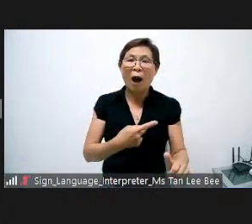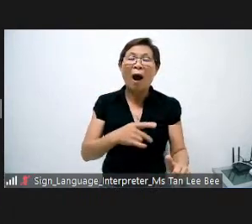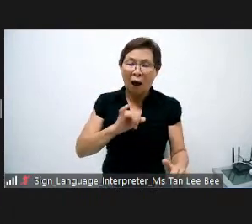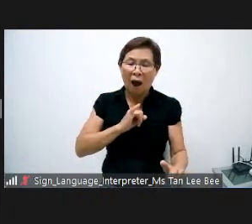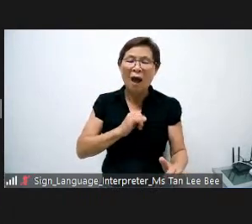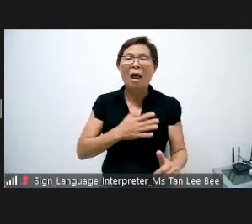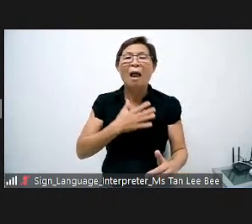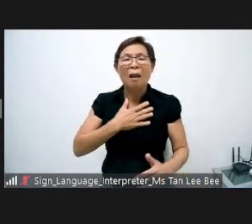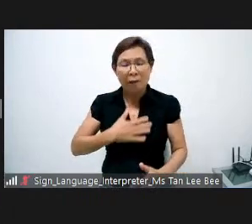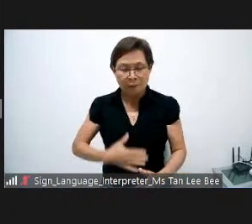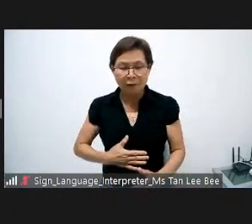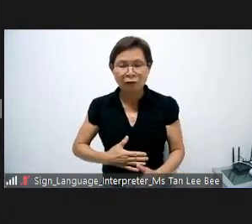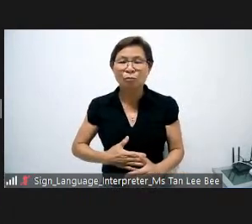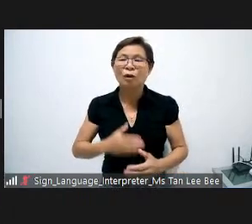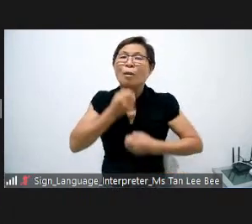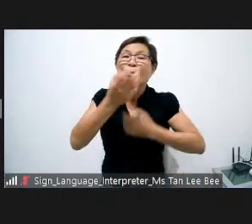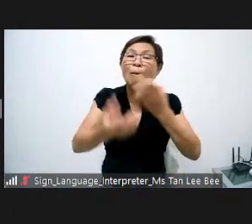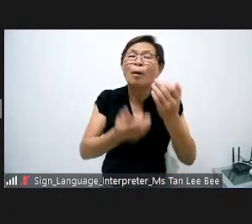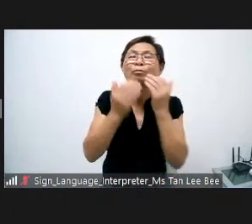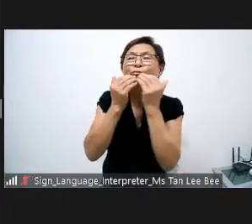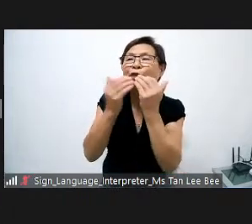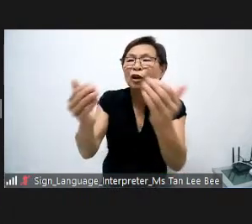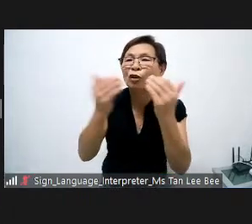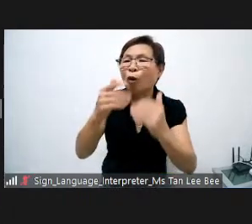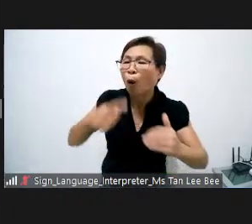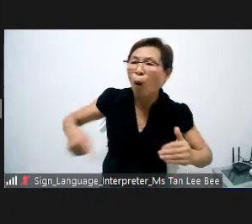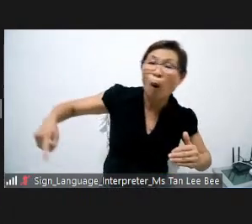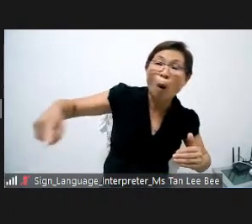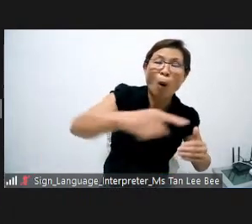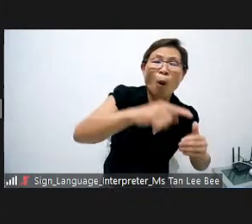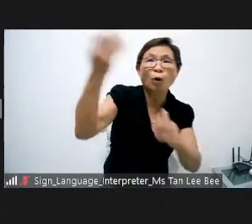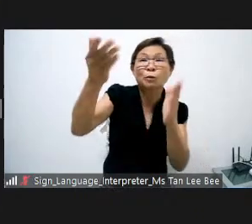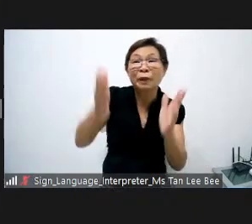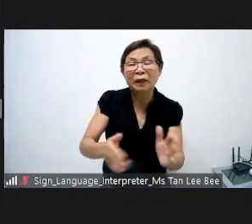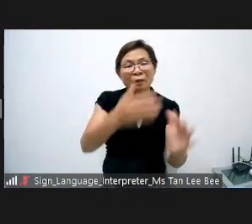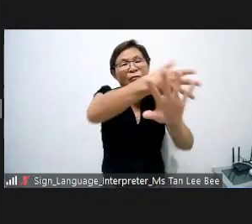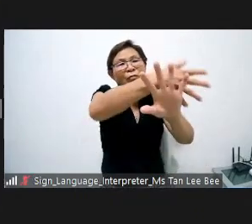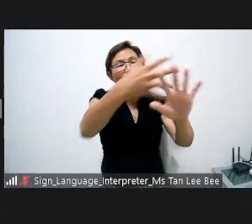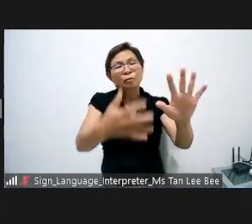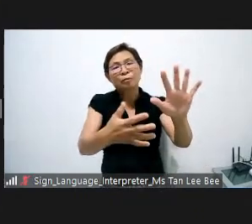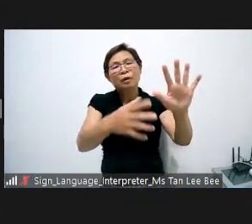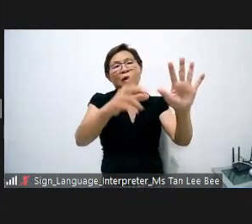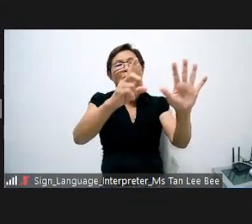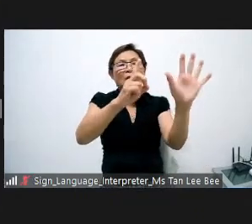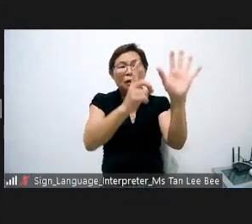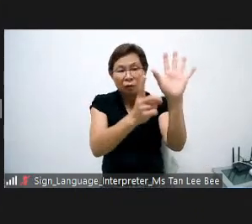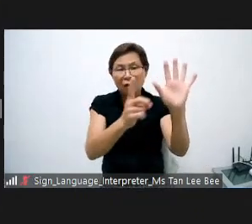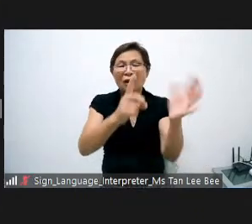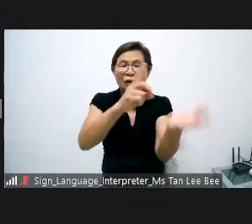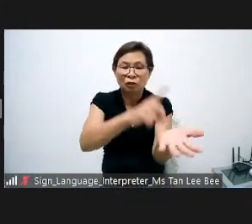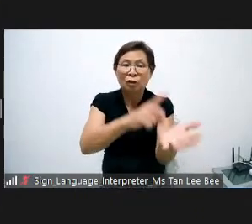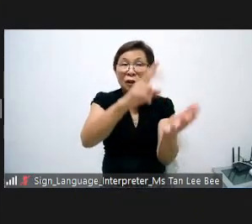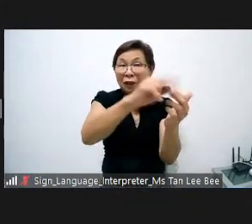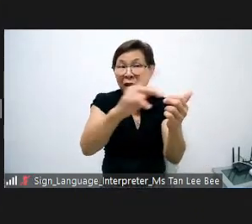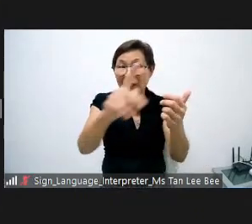opportunity to express my gratitude to all speakers, Associate Professor Dr. Nik Hishamuddin Muhammad